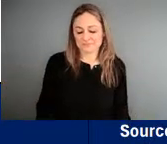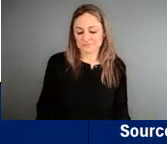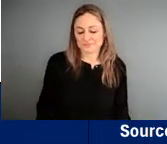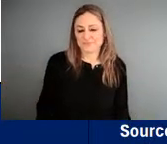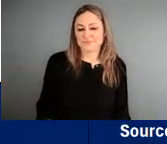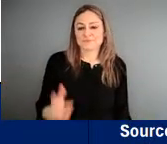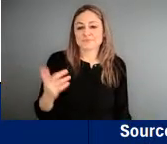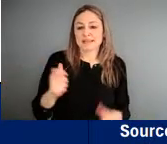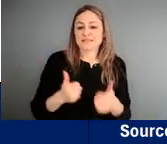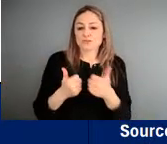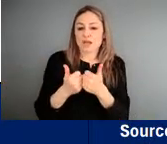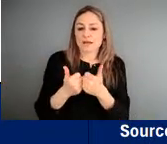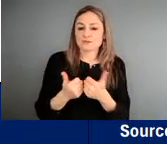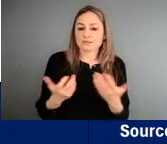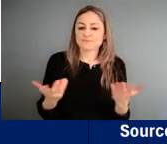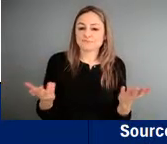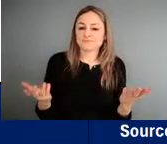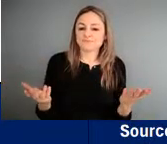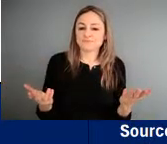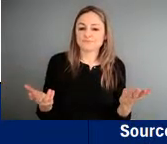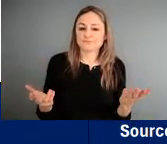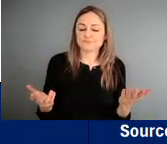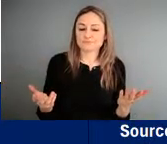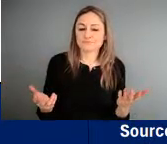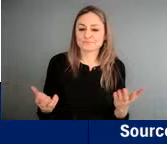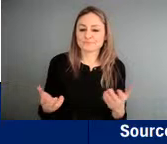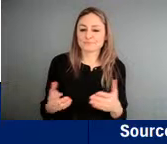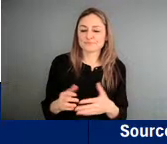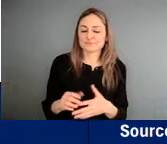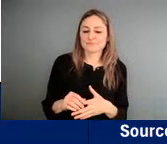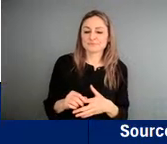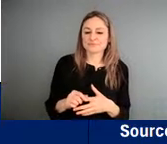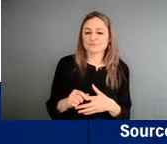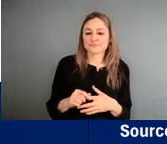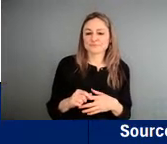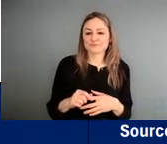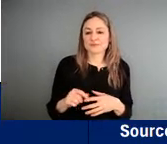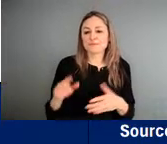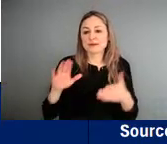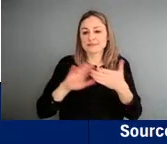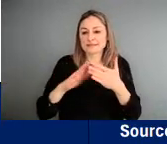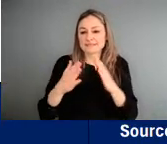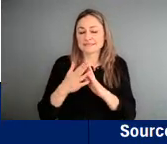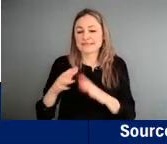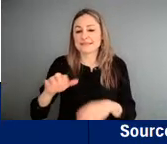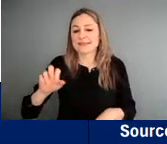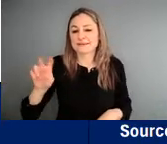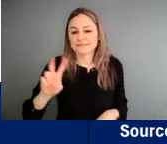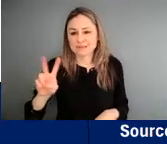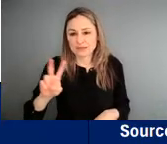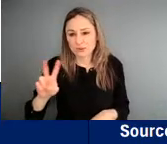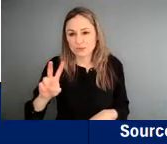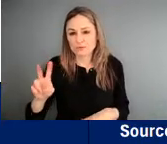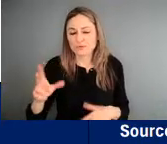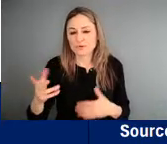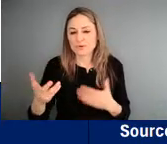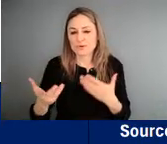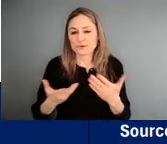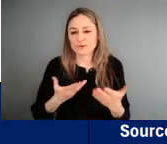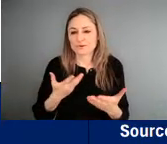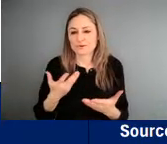It's challenging to keep up with at times. Absolutely. Yeah. But the city of Vancouver and I,